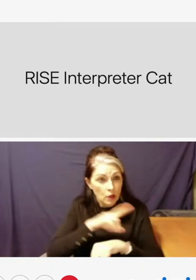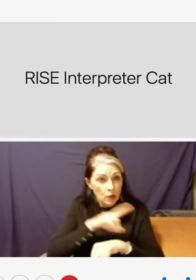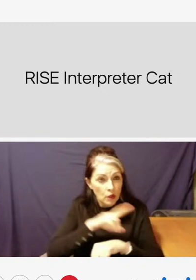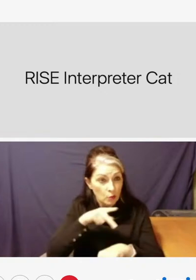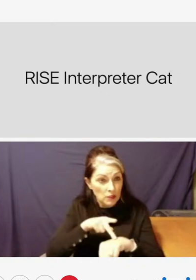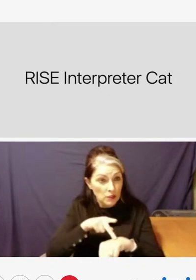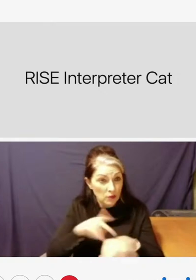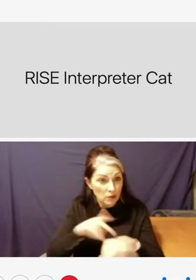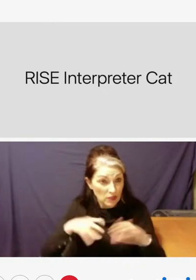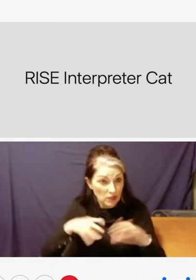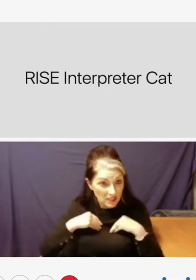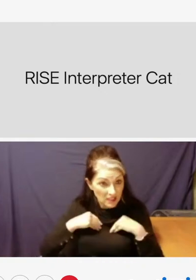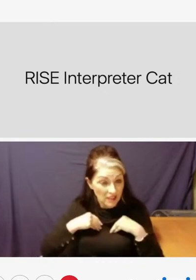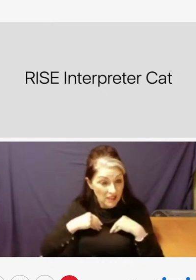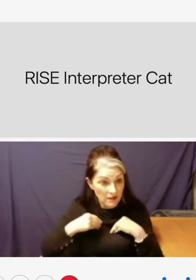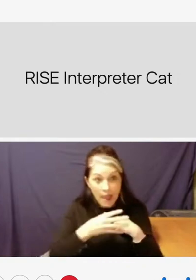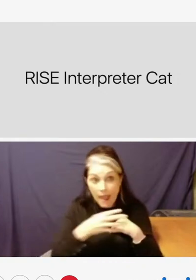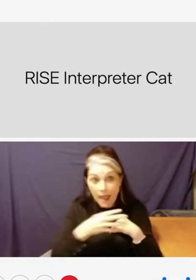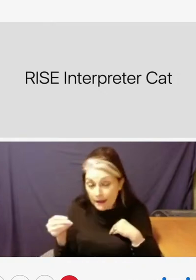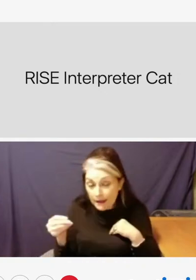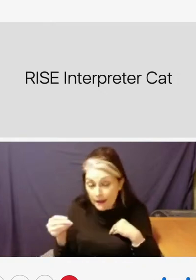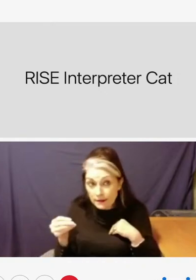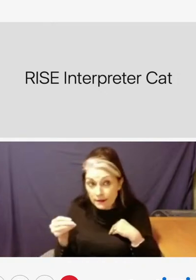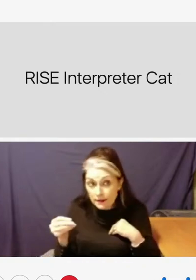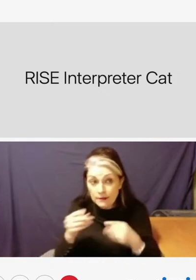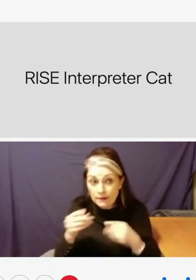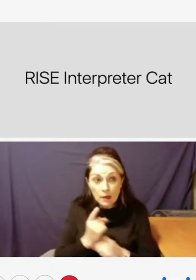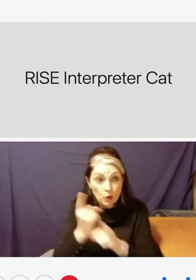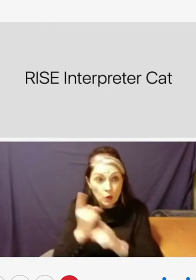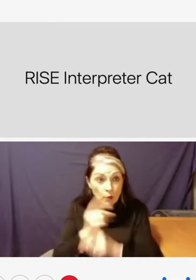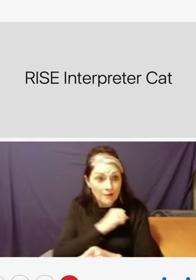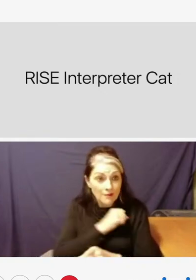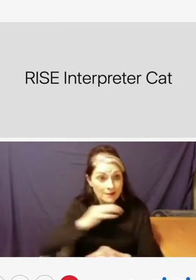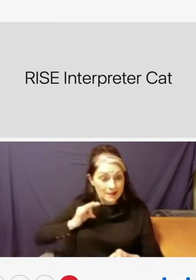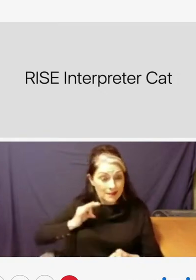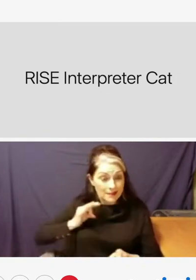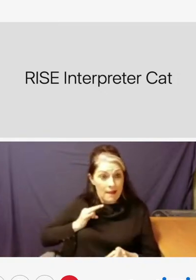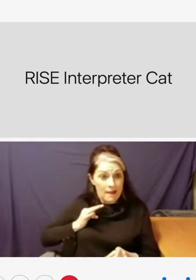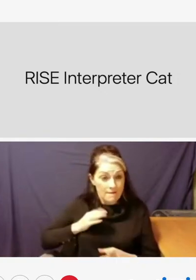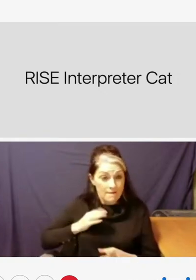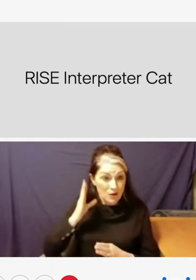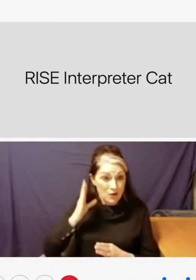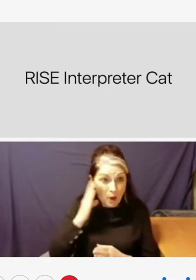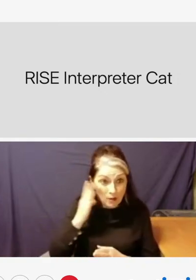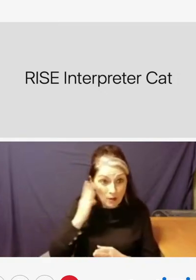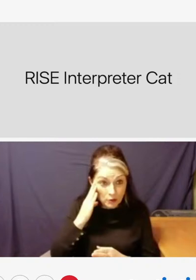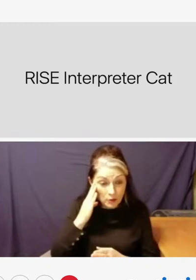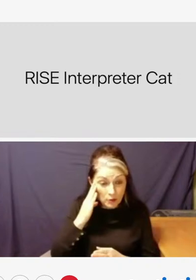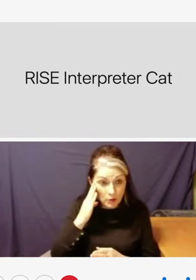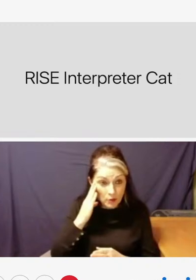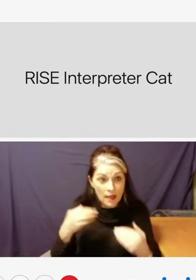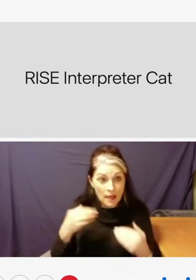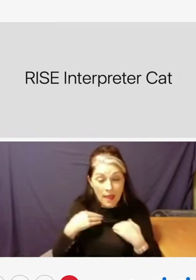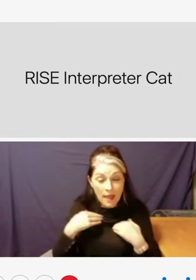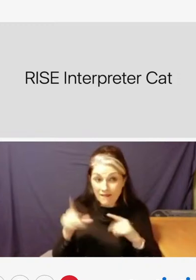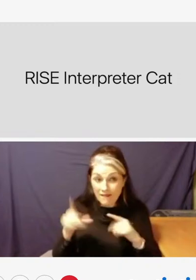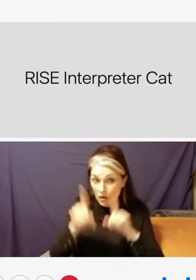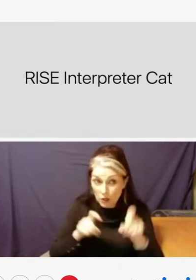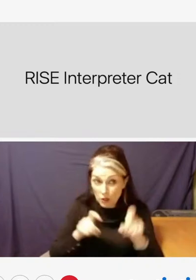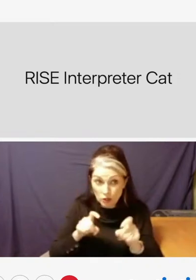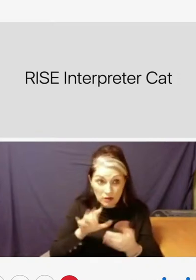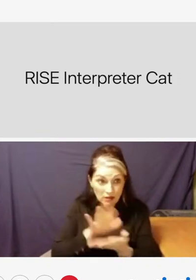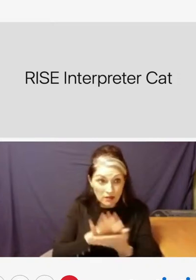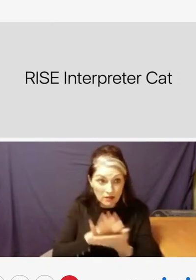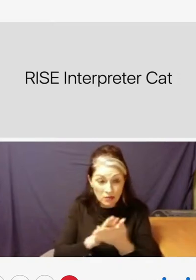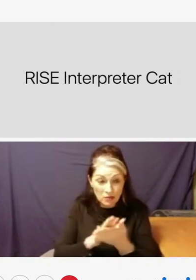and uh is appropriate staff going to be very knowledgeable so that they have questions at the school site they will be able to